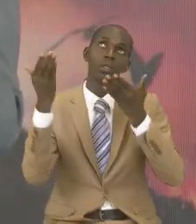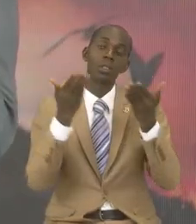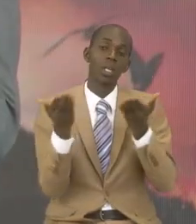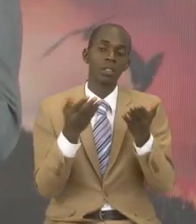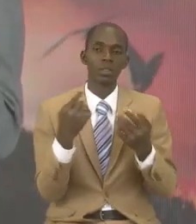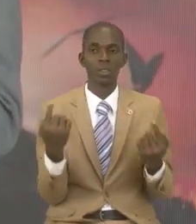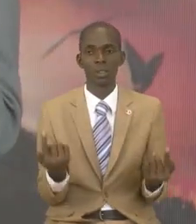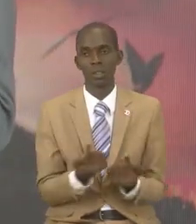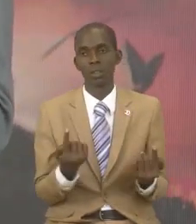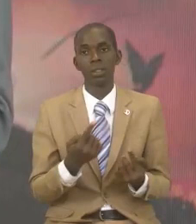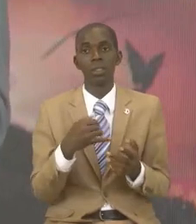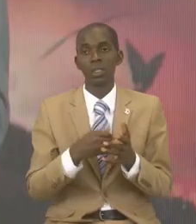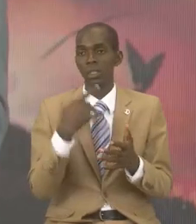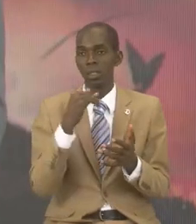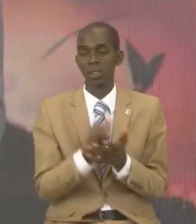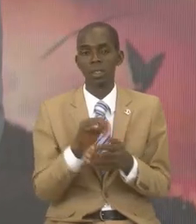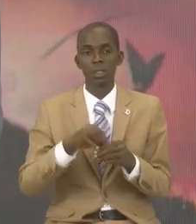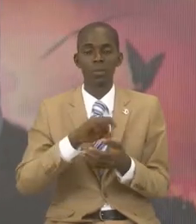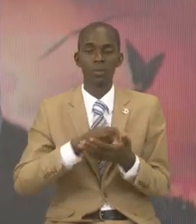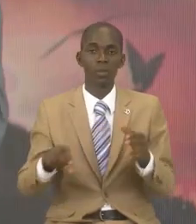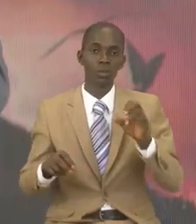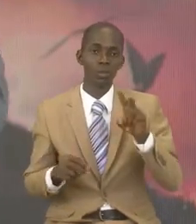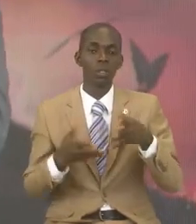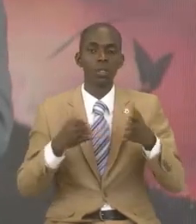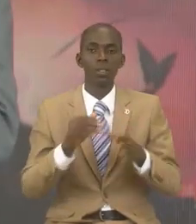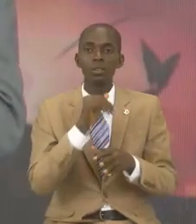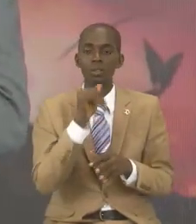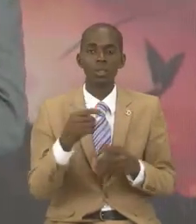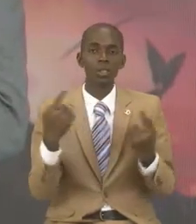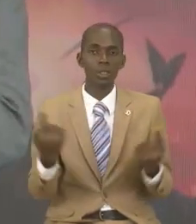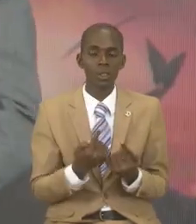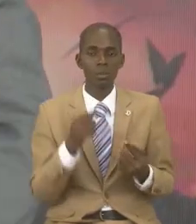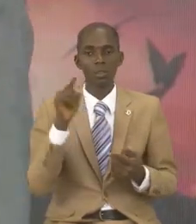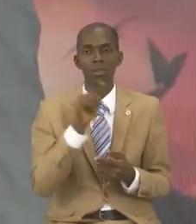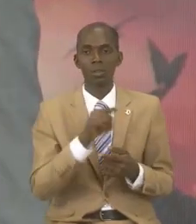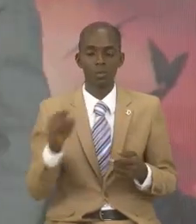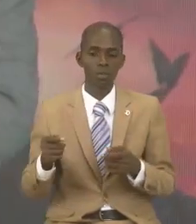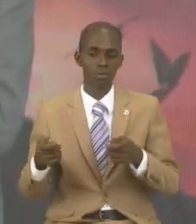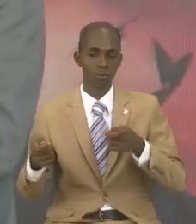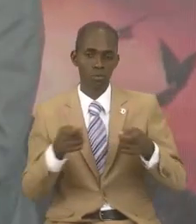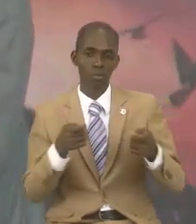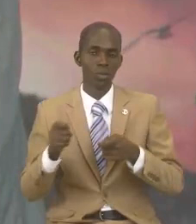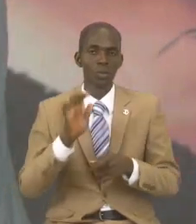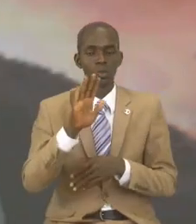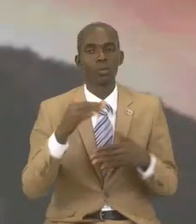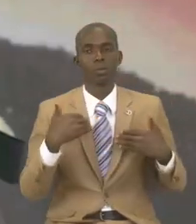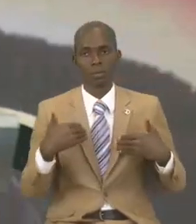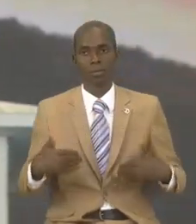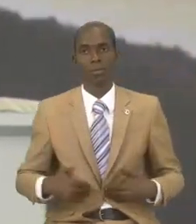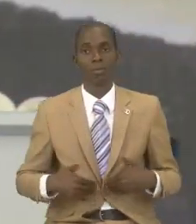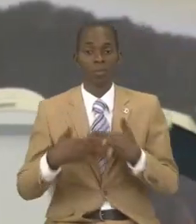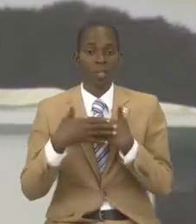12. It says, let not sin therefore reign in your mortal body after you